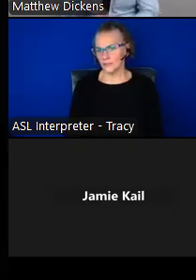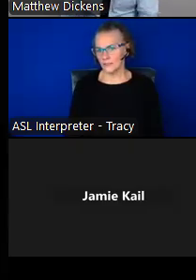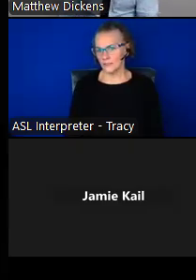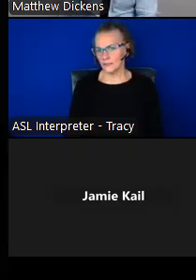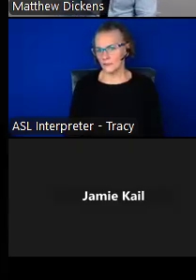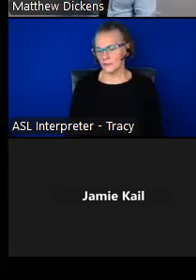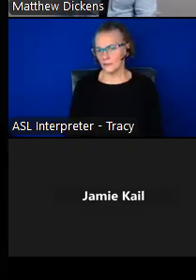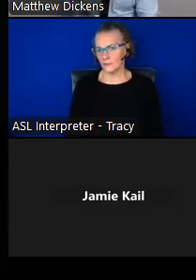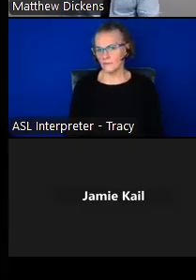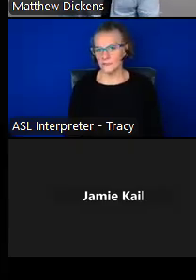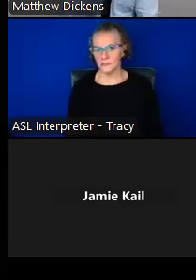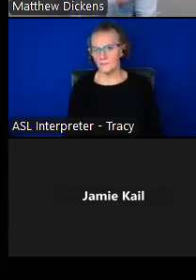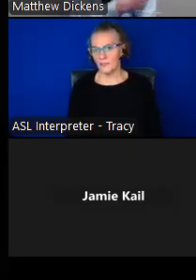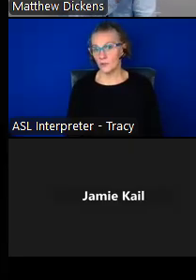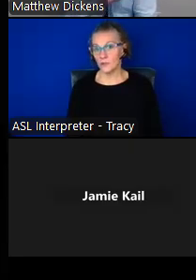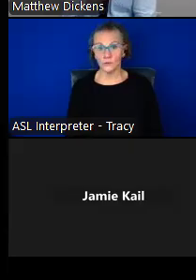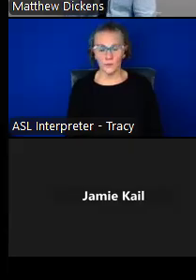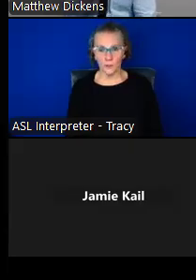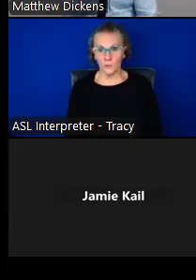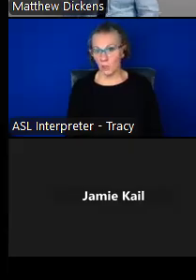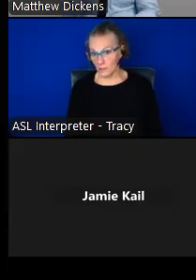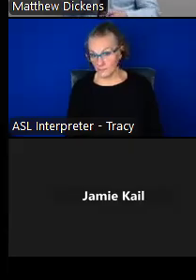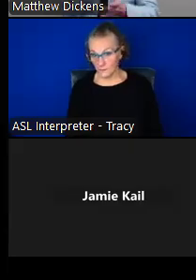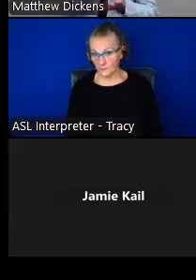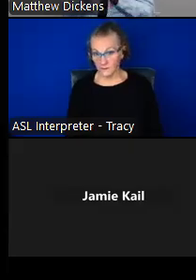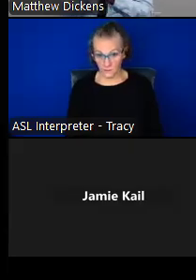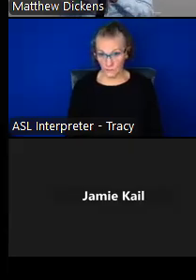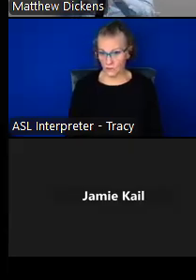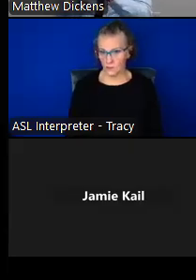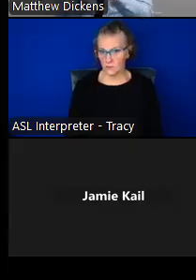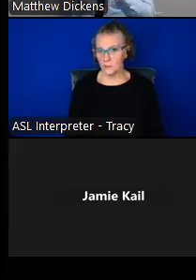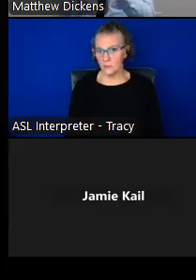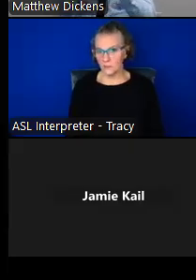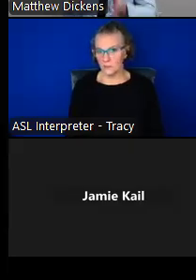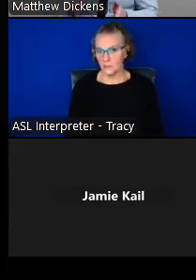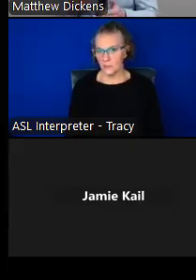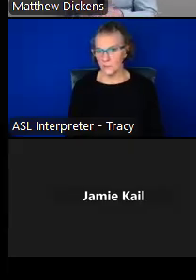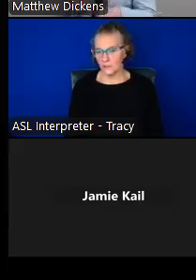abuse, neglect, and things that might occur in a group home or hospital institution,